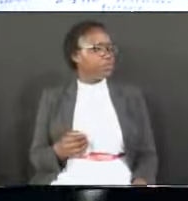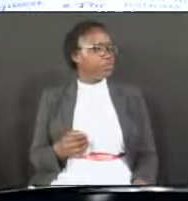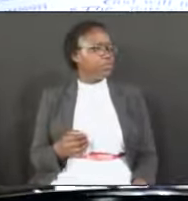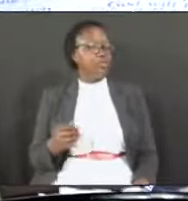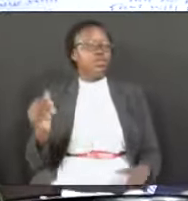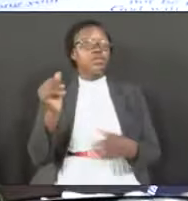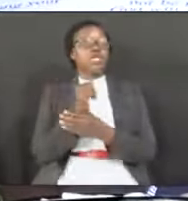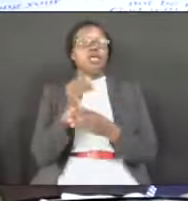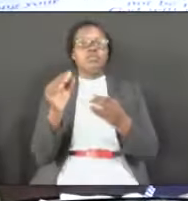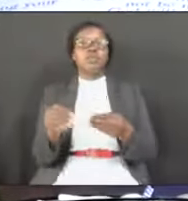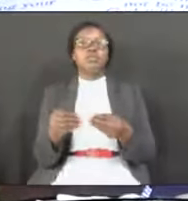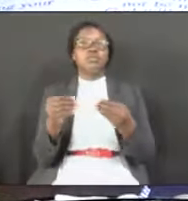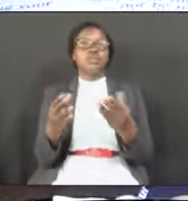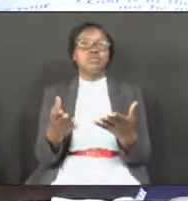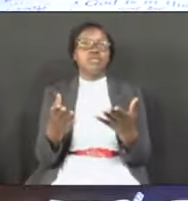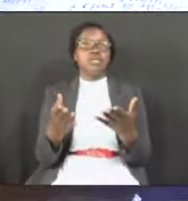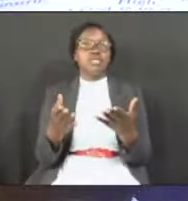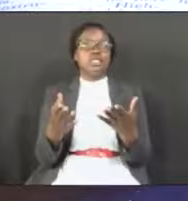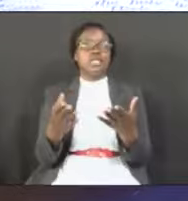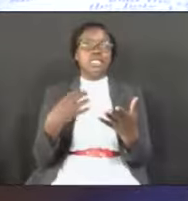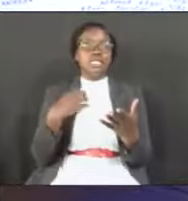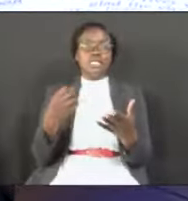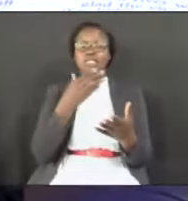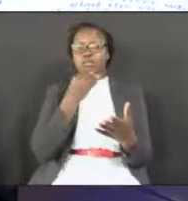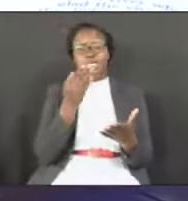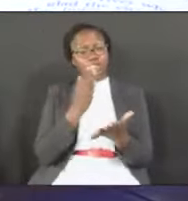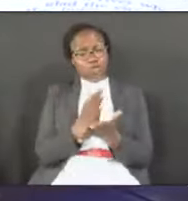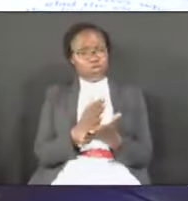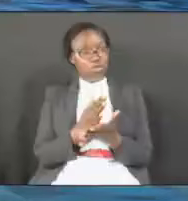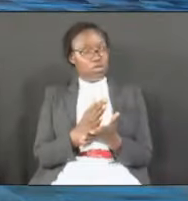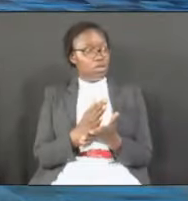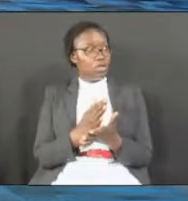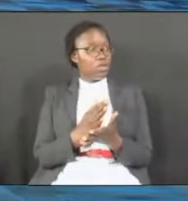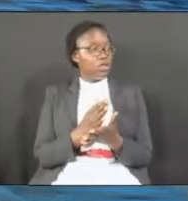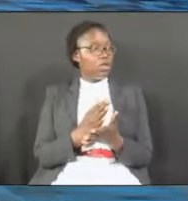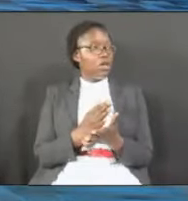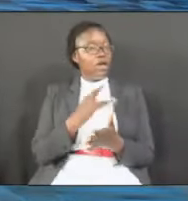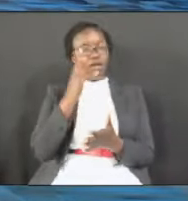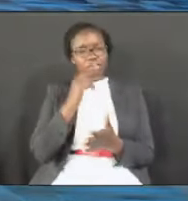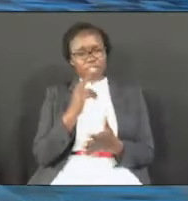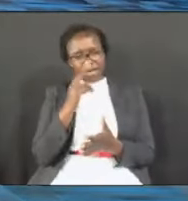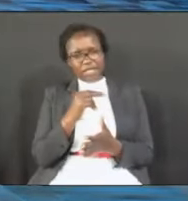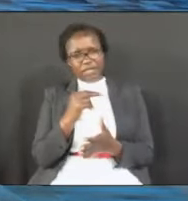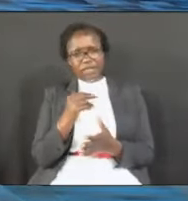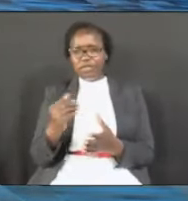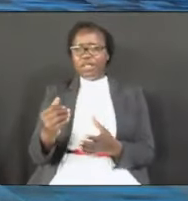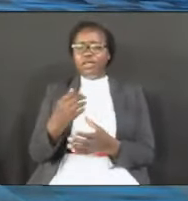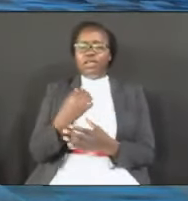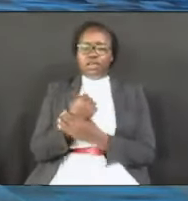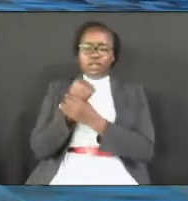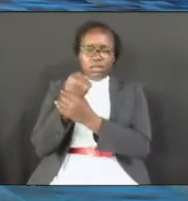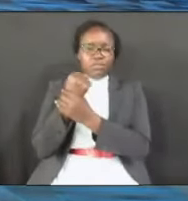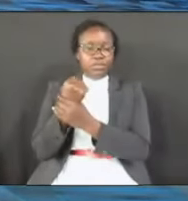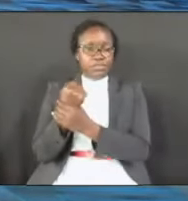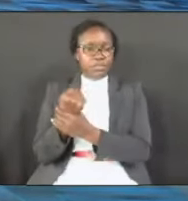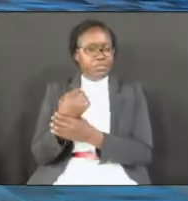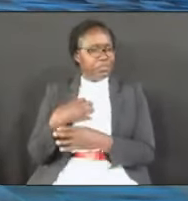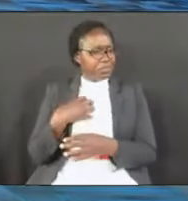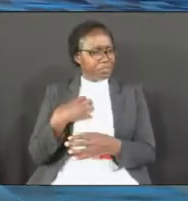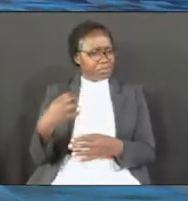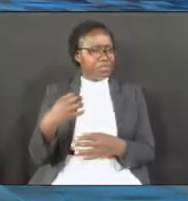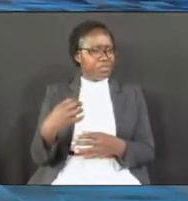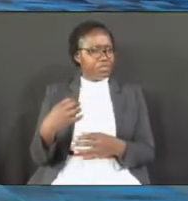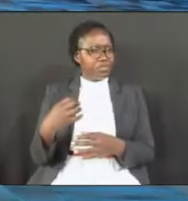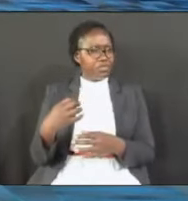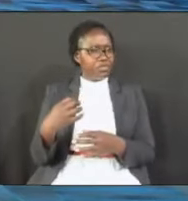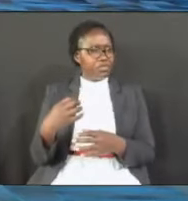Abraham and given. Of course, you know Abraham was a very rich man. It's ridiculous that Abraham, who was so rich in every aspect, he had